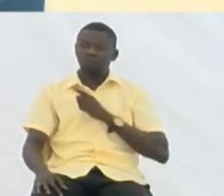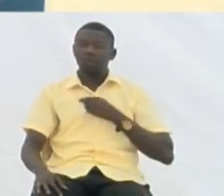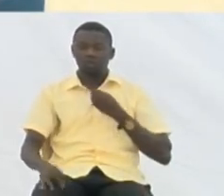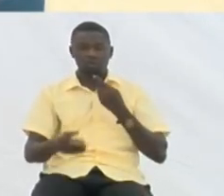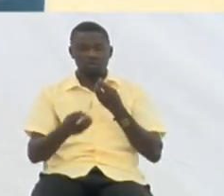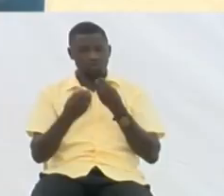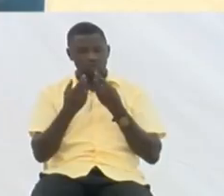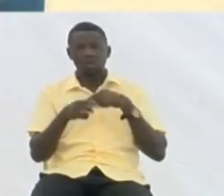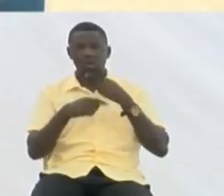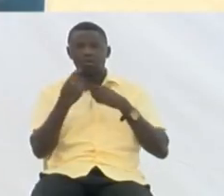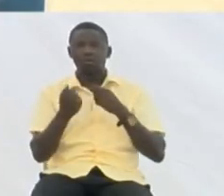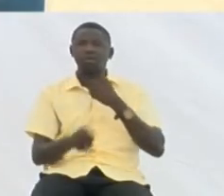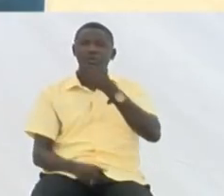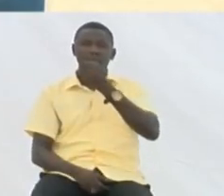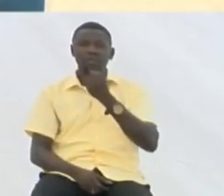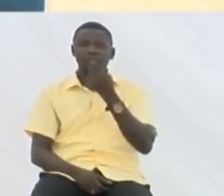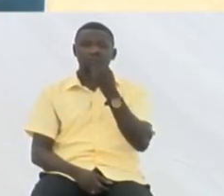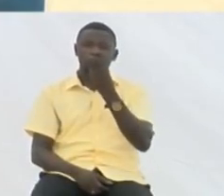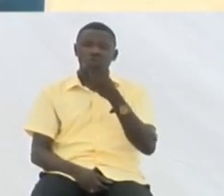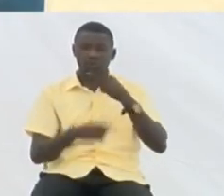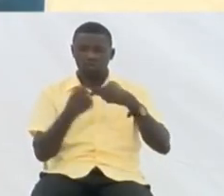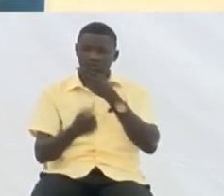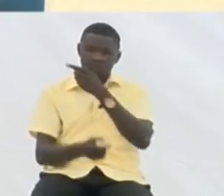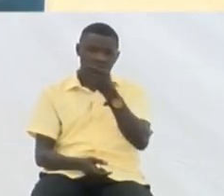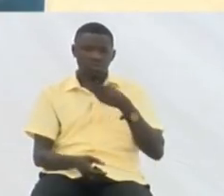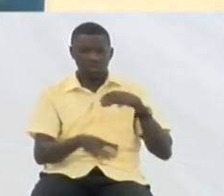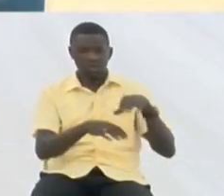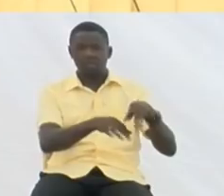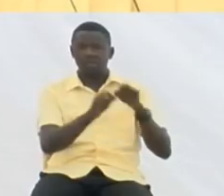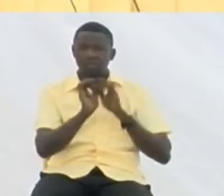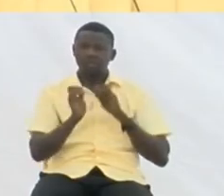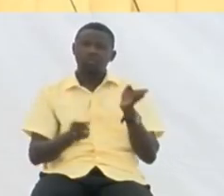about 62 of you were taken to